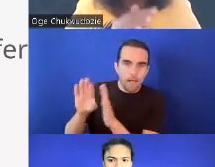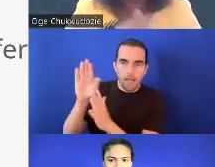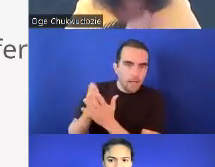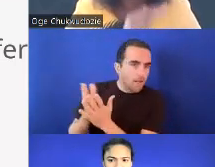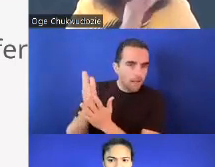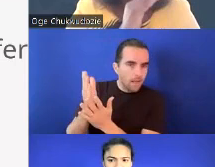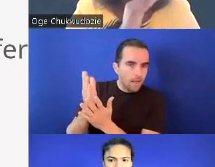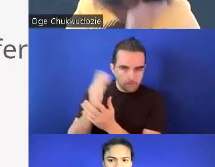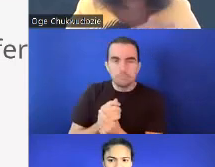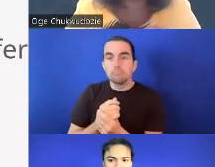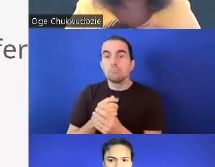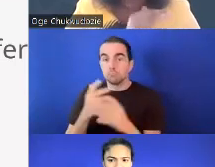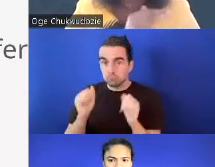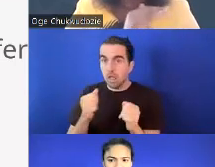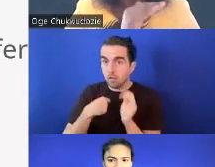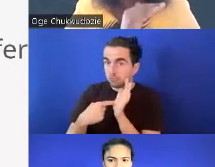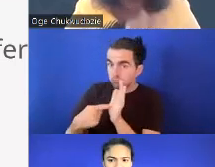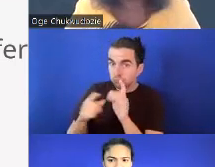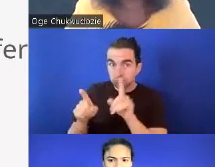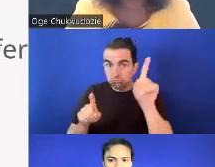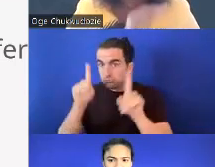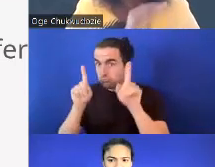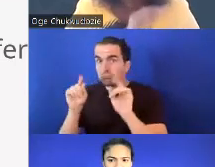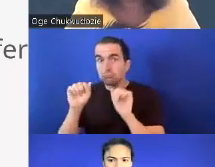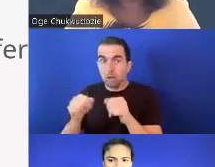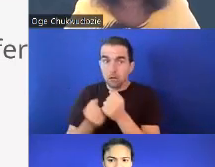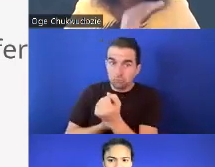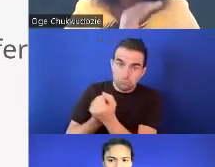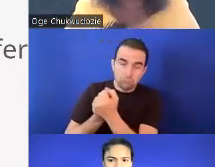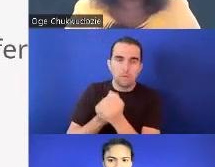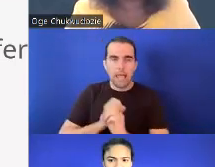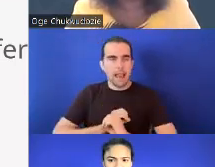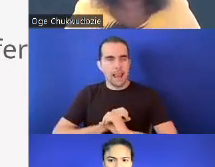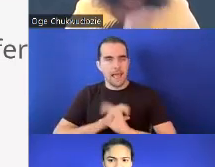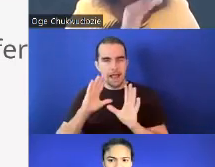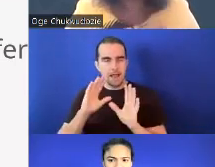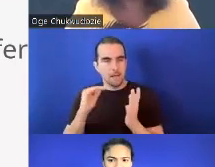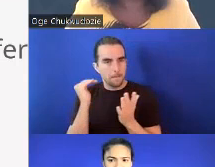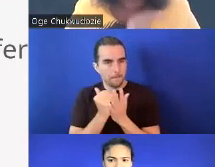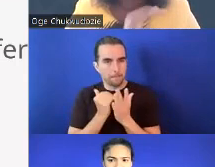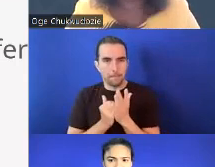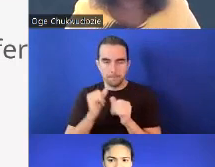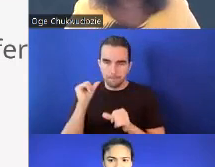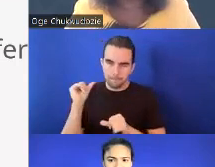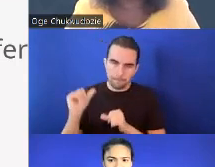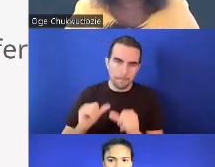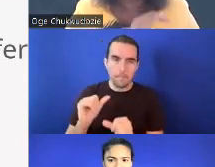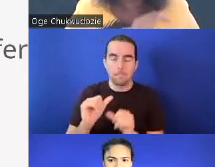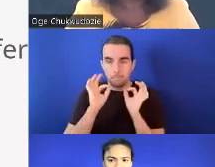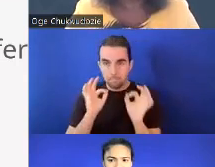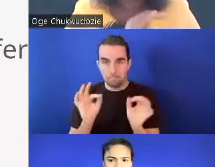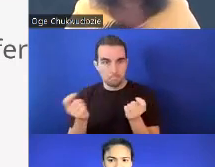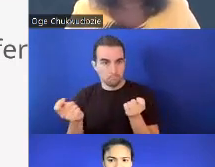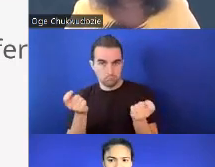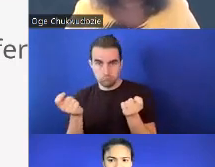So, so if it's a SEER case, do you need to report to police? Do you need medical care? Do